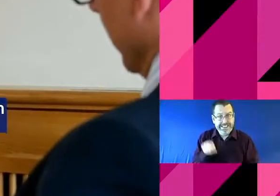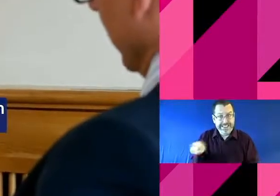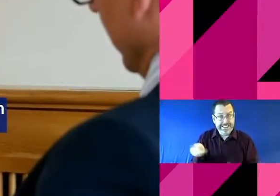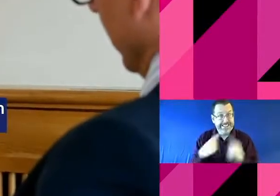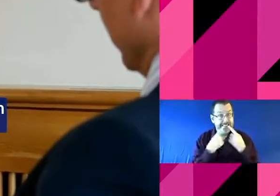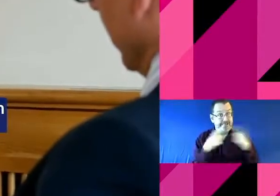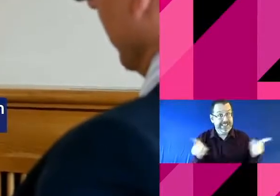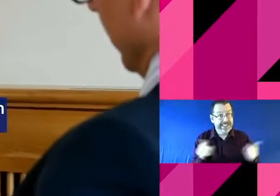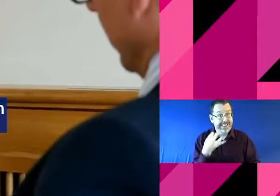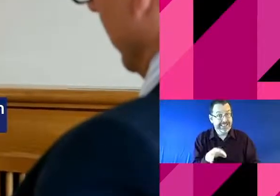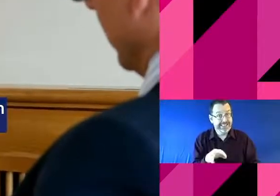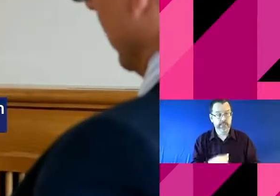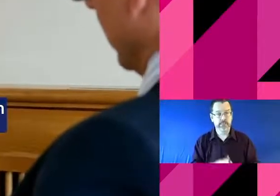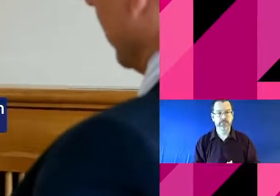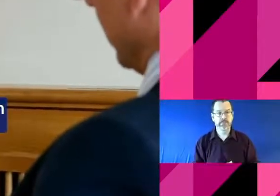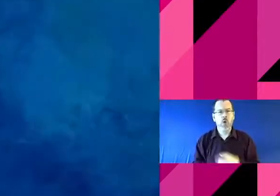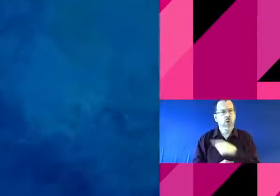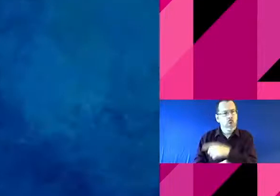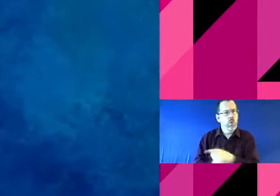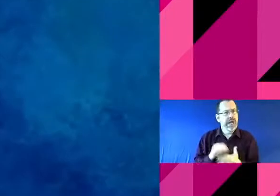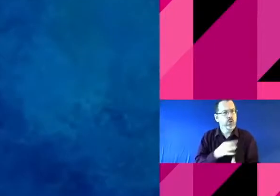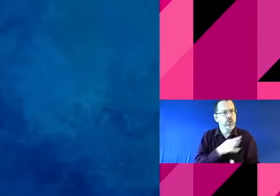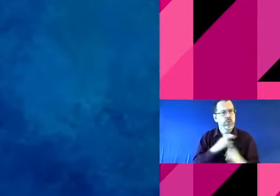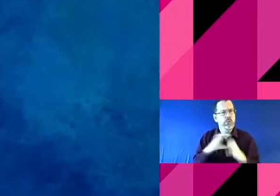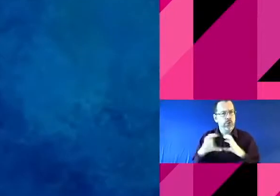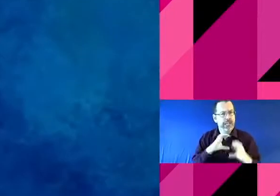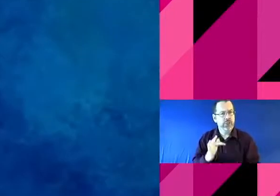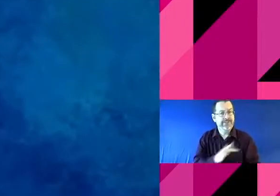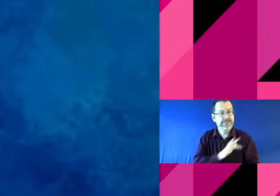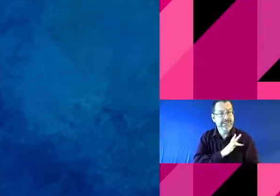communication when he's actually speaking himself.